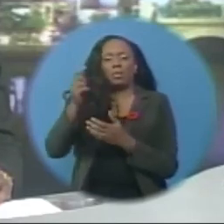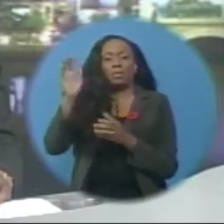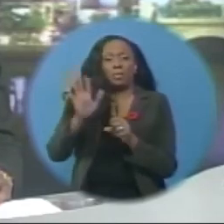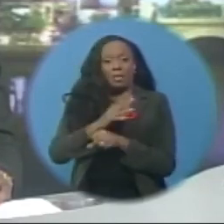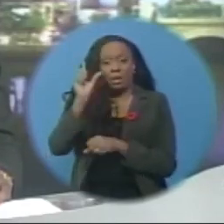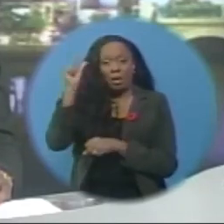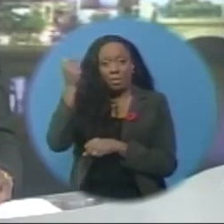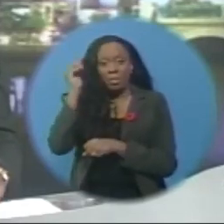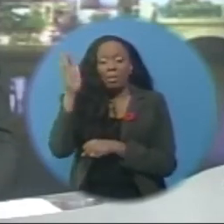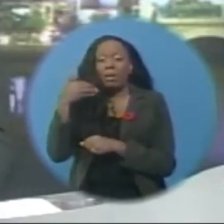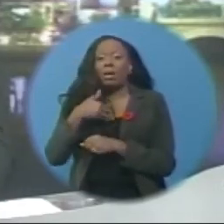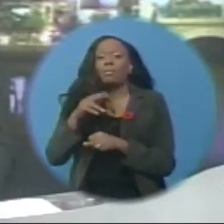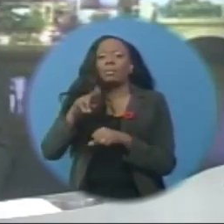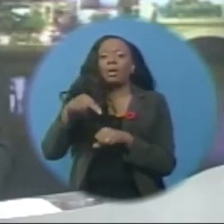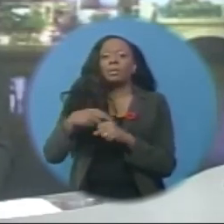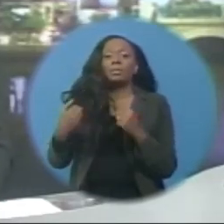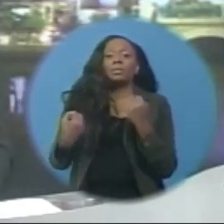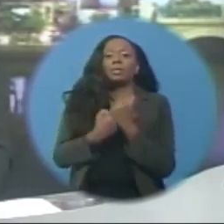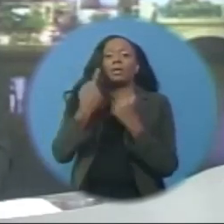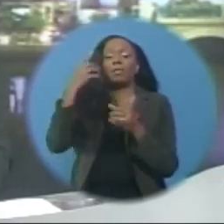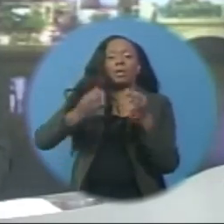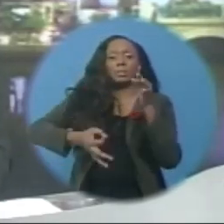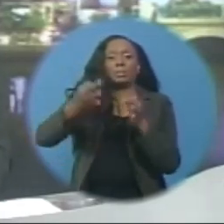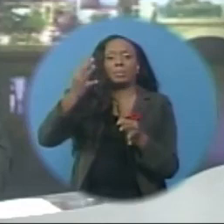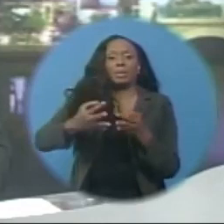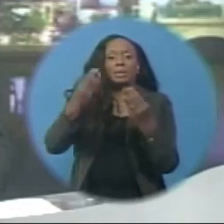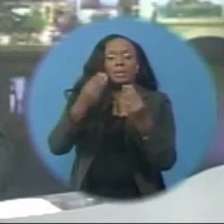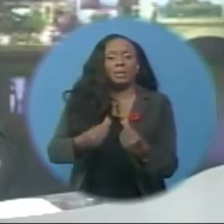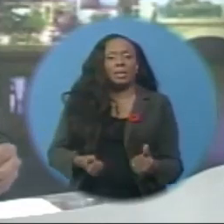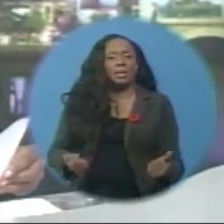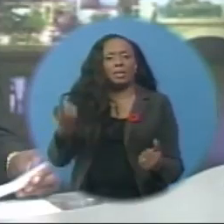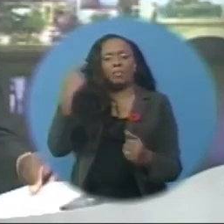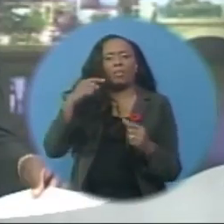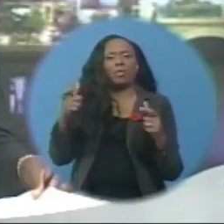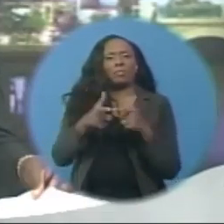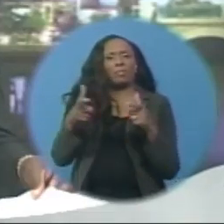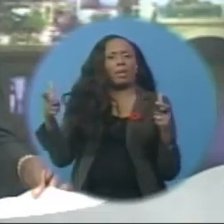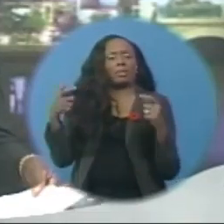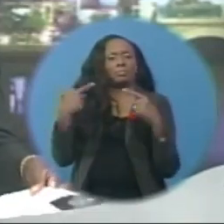a strong national support for a judicial settlement of the controversy.